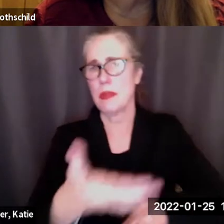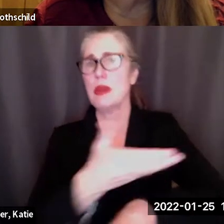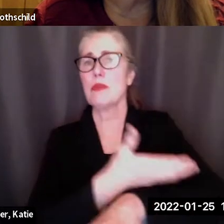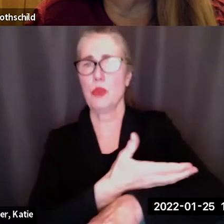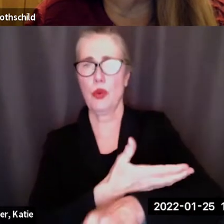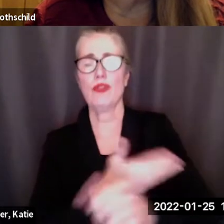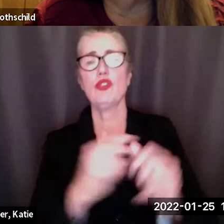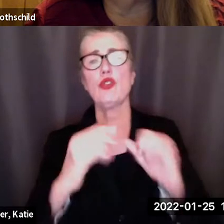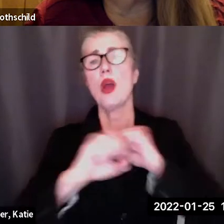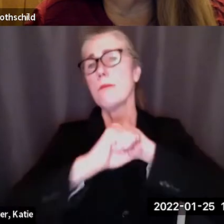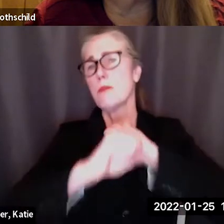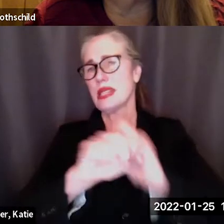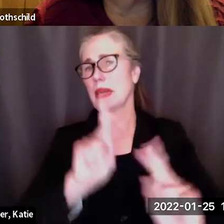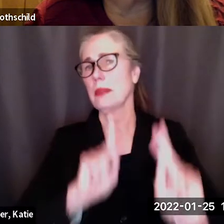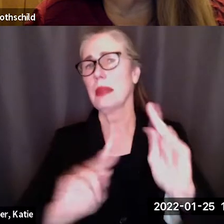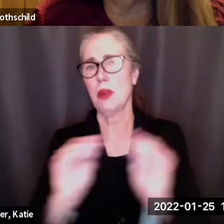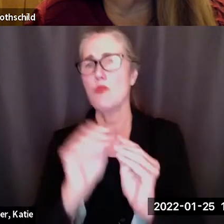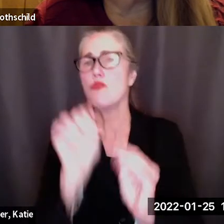thank you